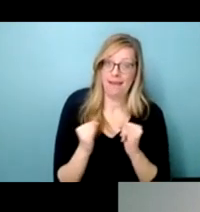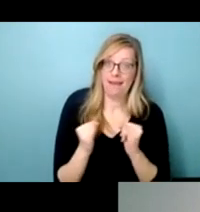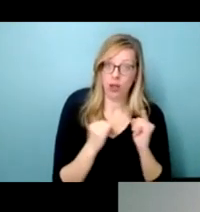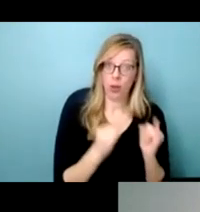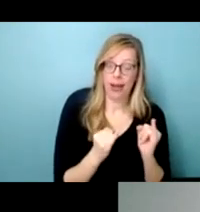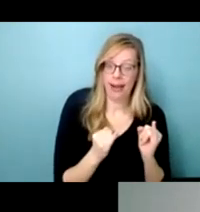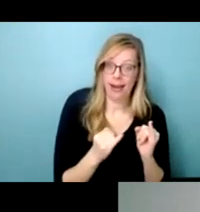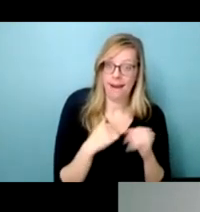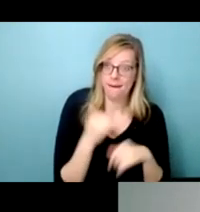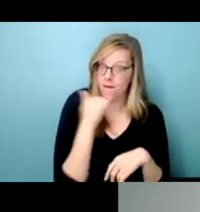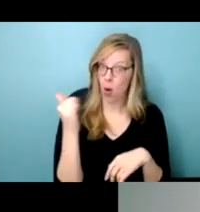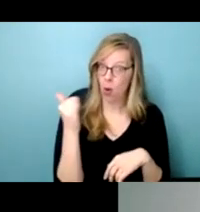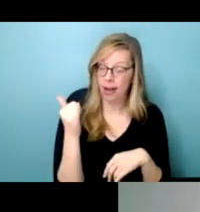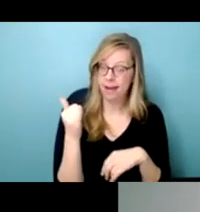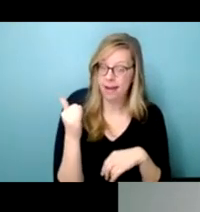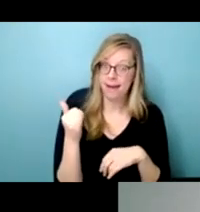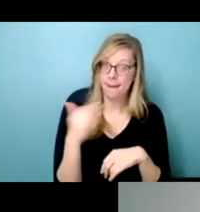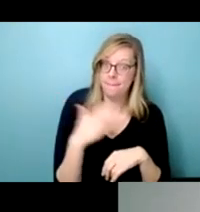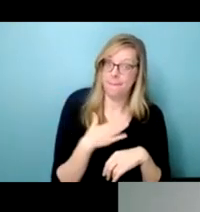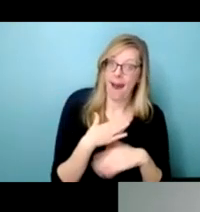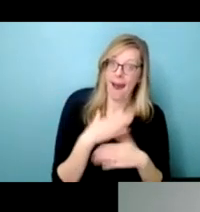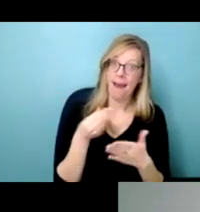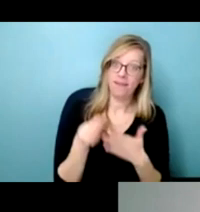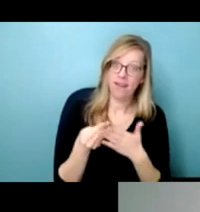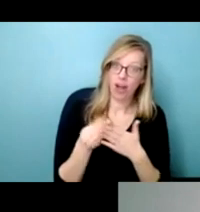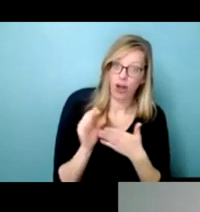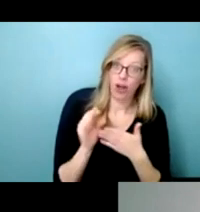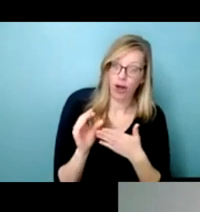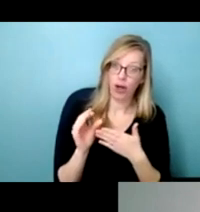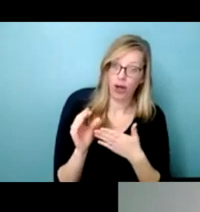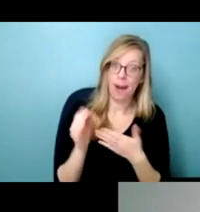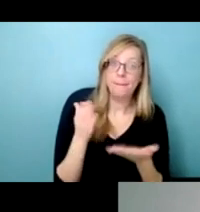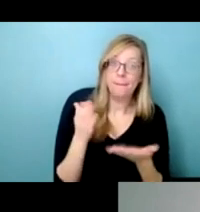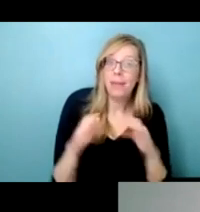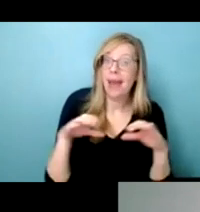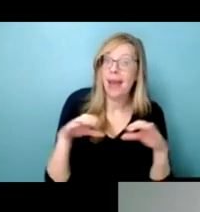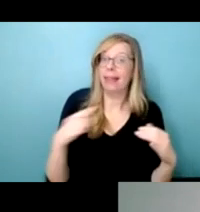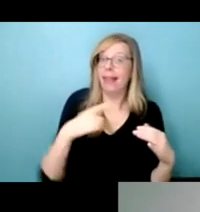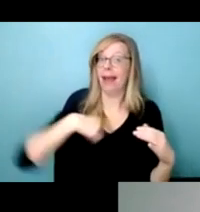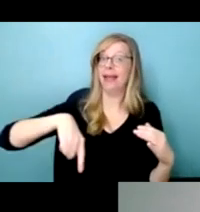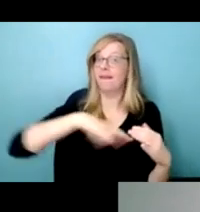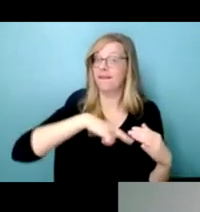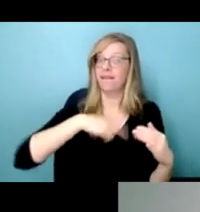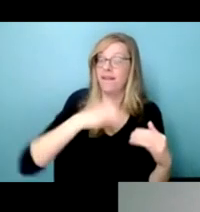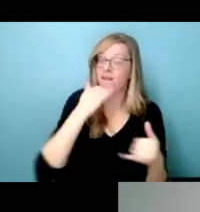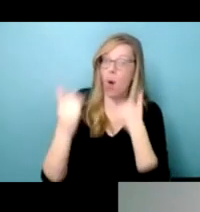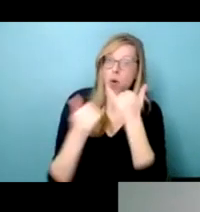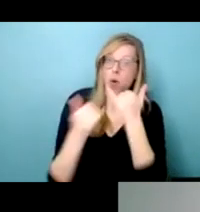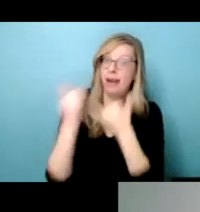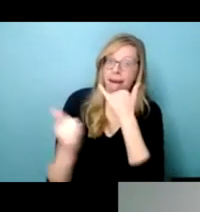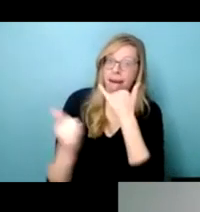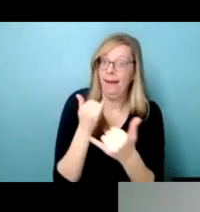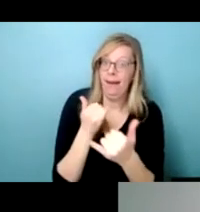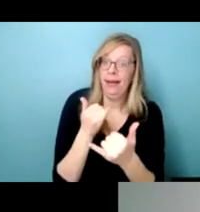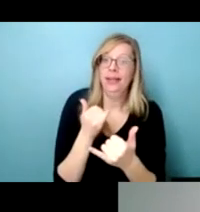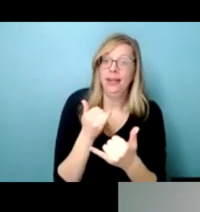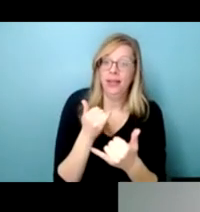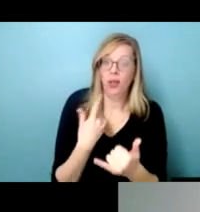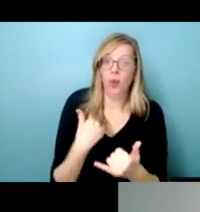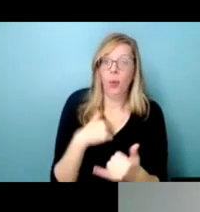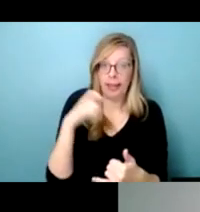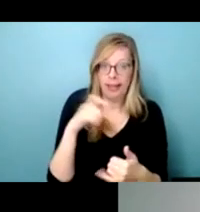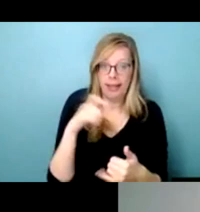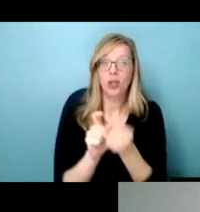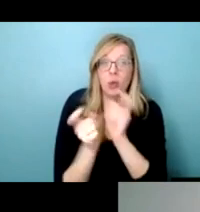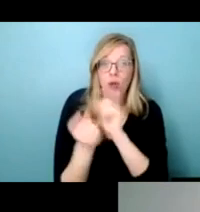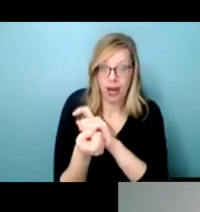phoning a funder of mine, as opposed to maybe a collective phoning and saying, listen, we need to change the way you fund